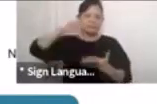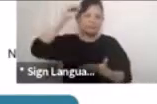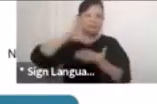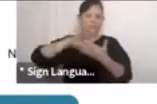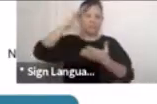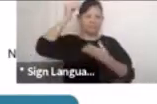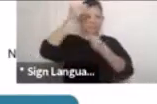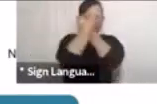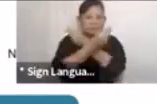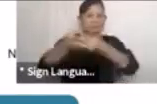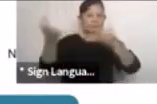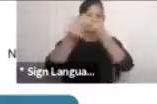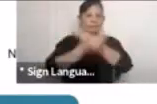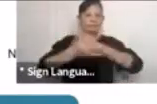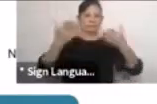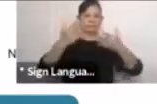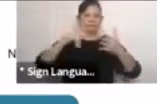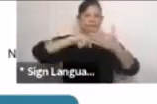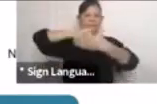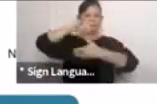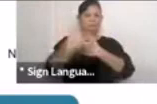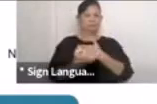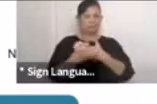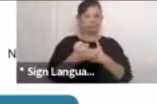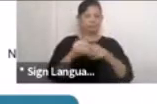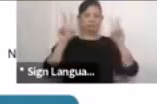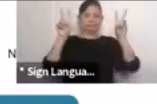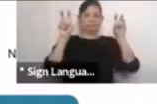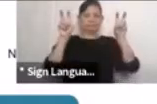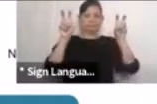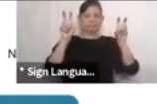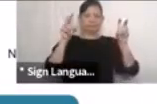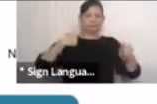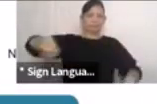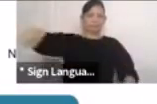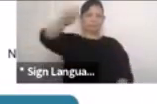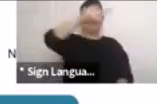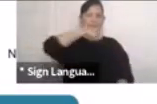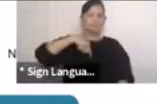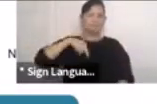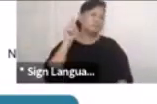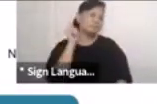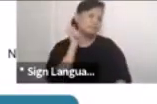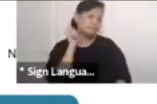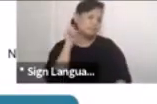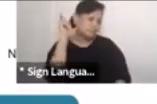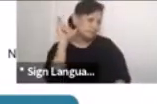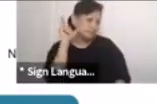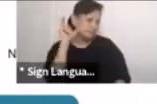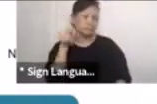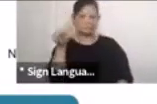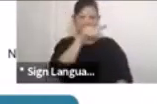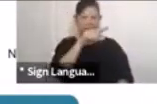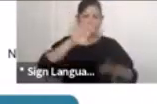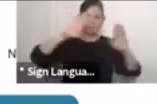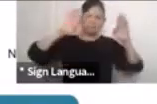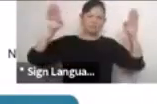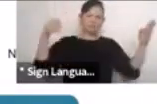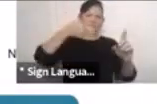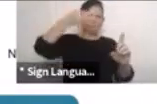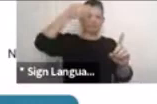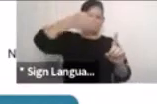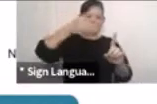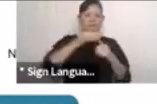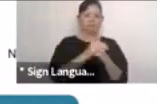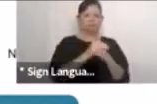around the project We Hear You of YNSL. And this project was largely centered around the